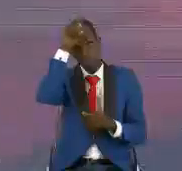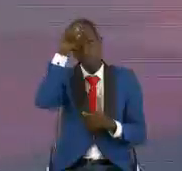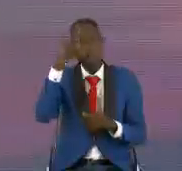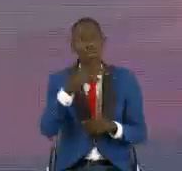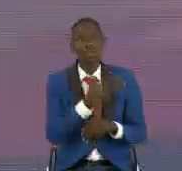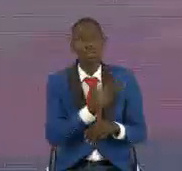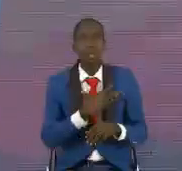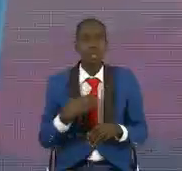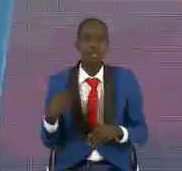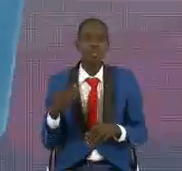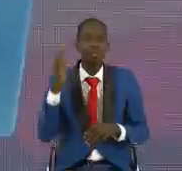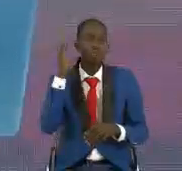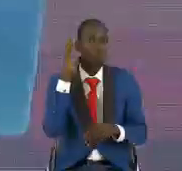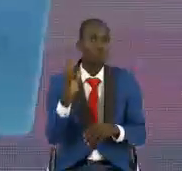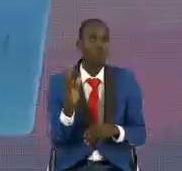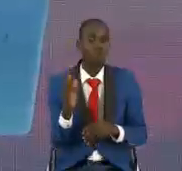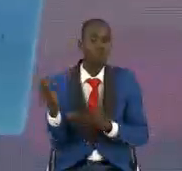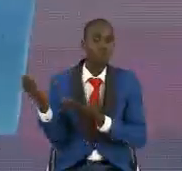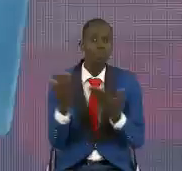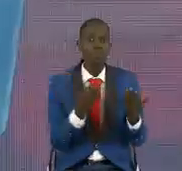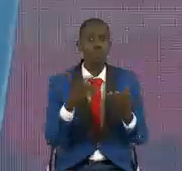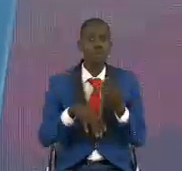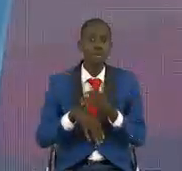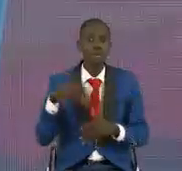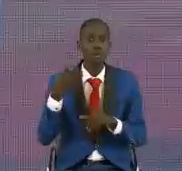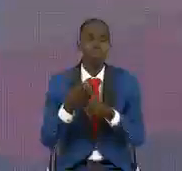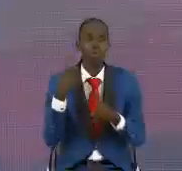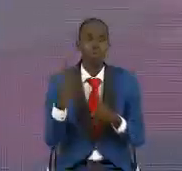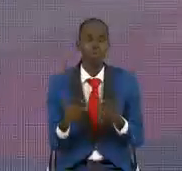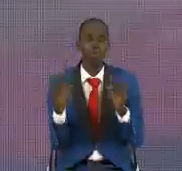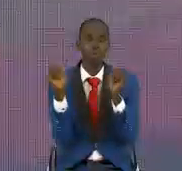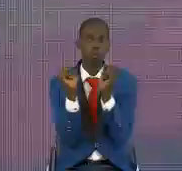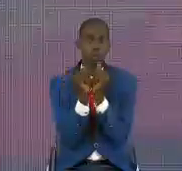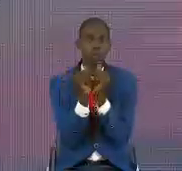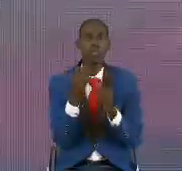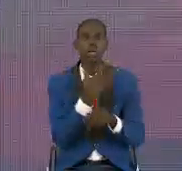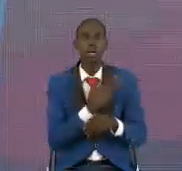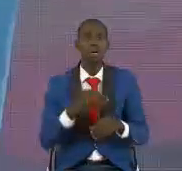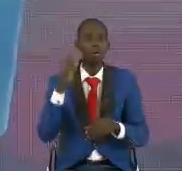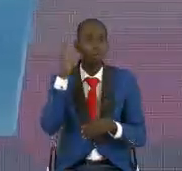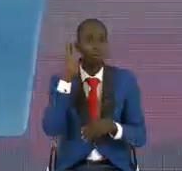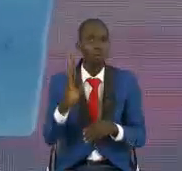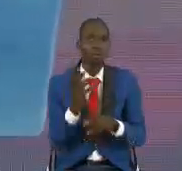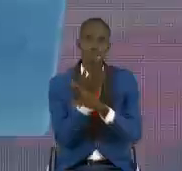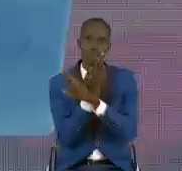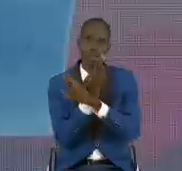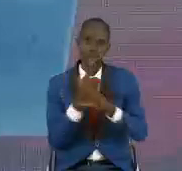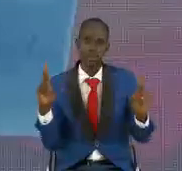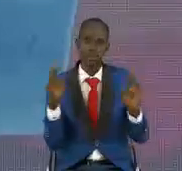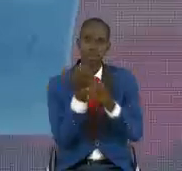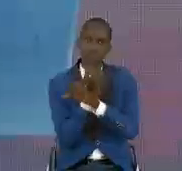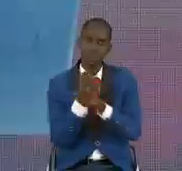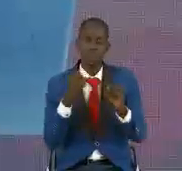rid you out of their bondage, and I will redeem you, praise the